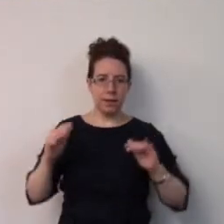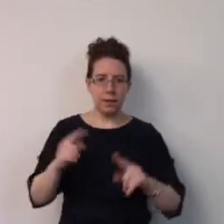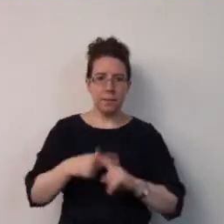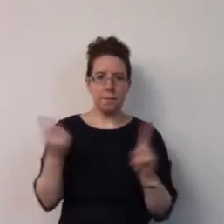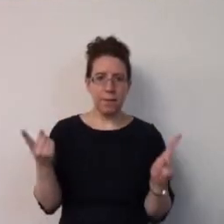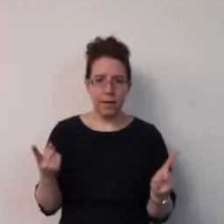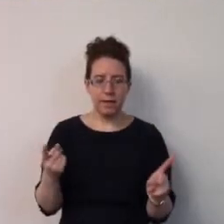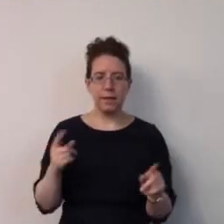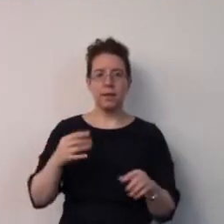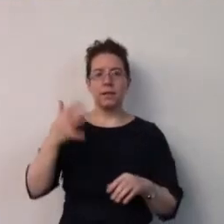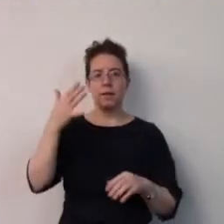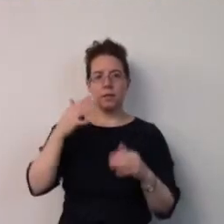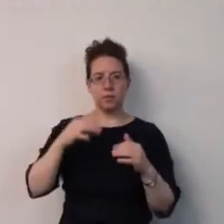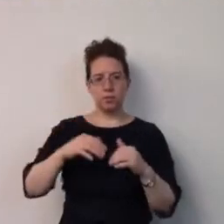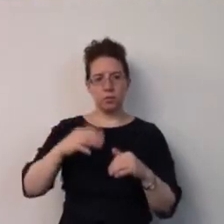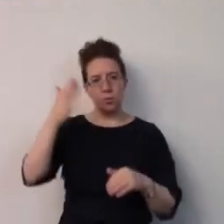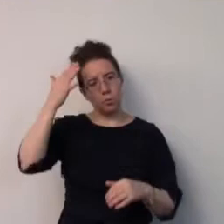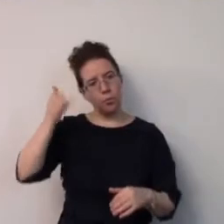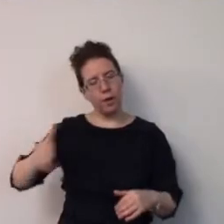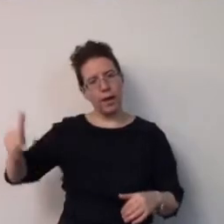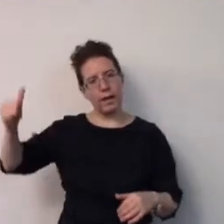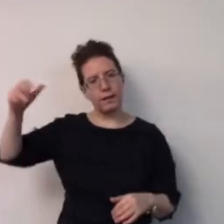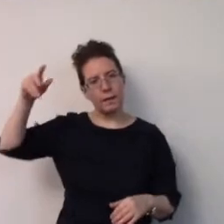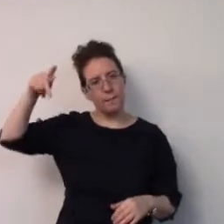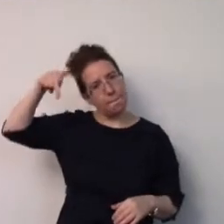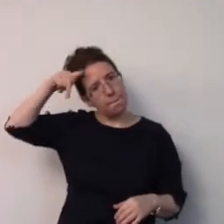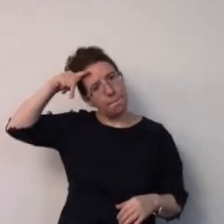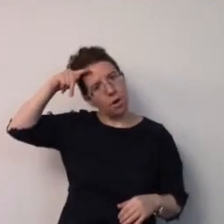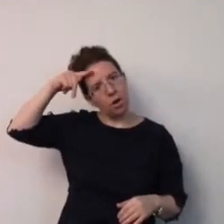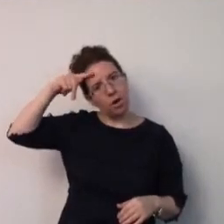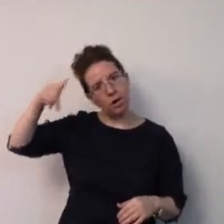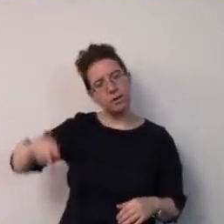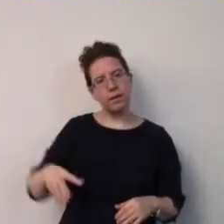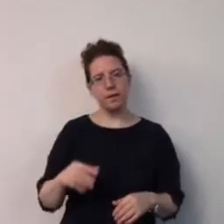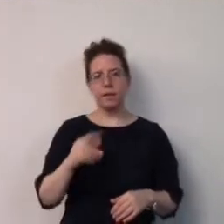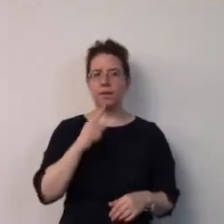preeminent in my life. That's it. Yes. Amen. The whole Bible